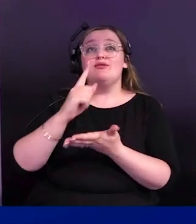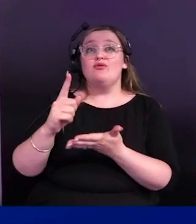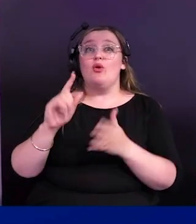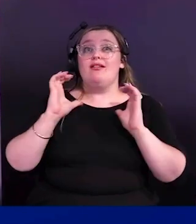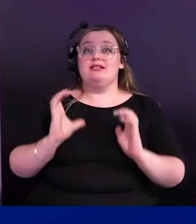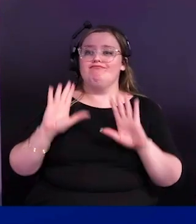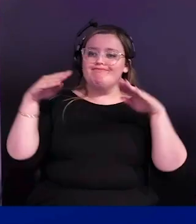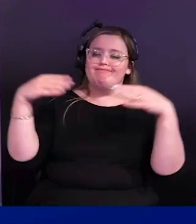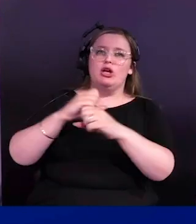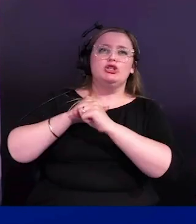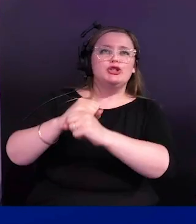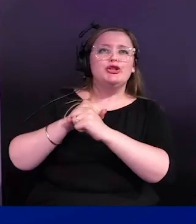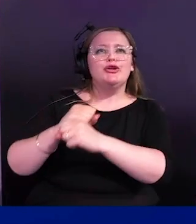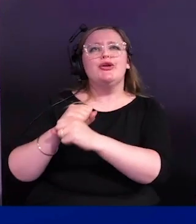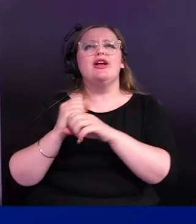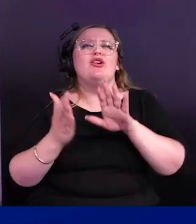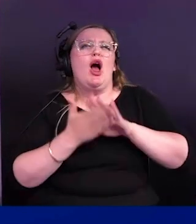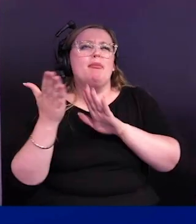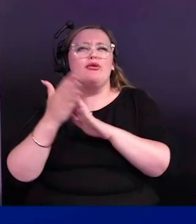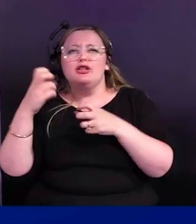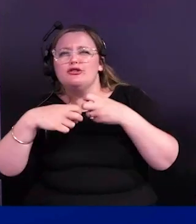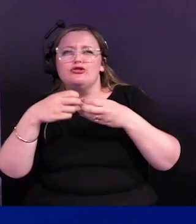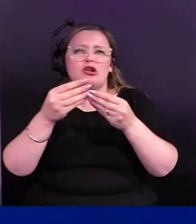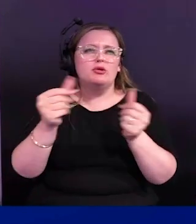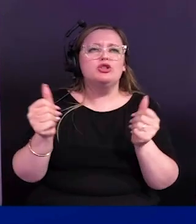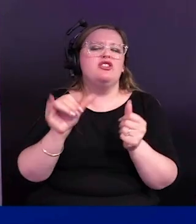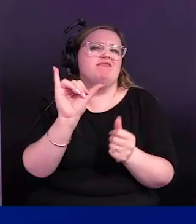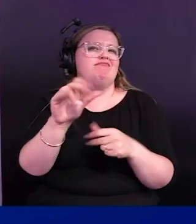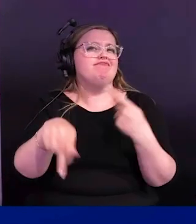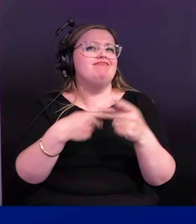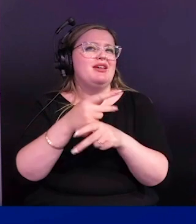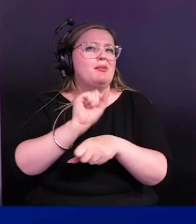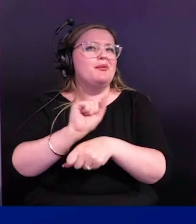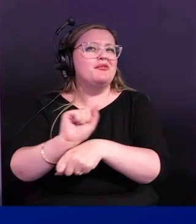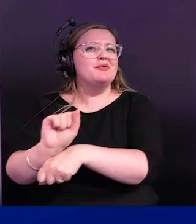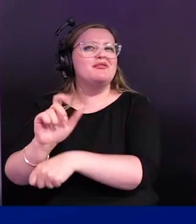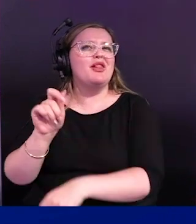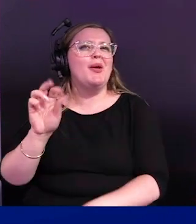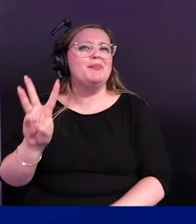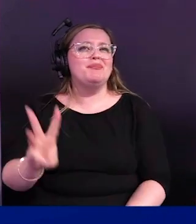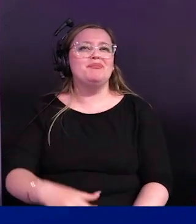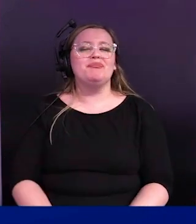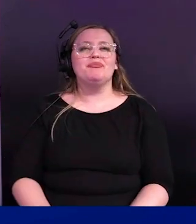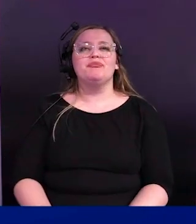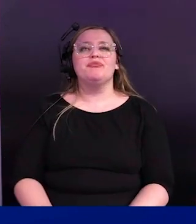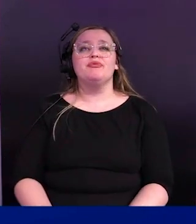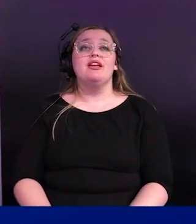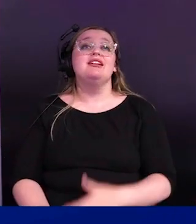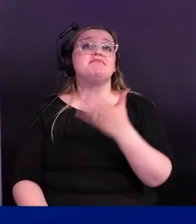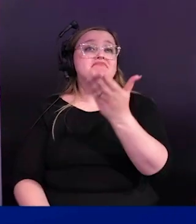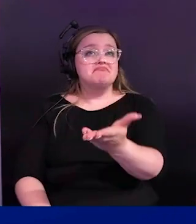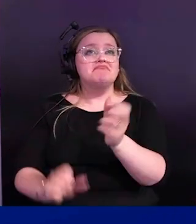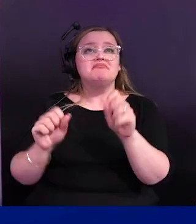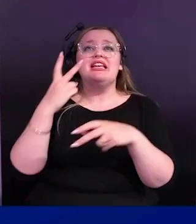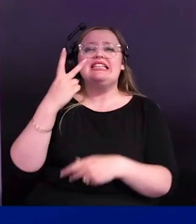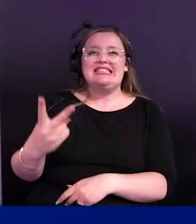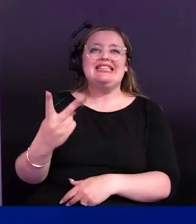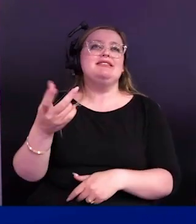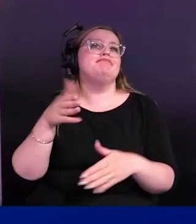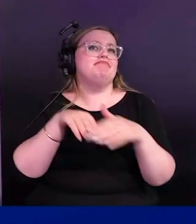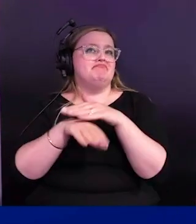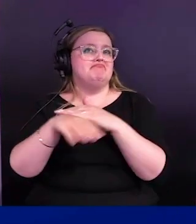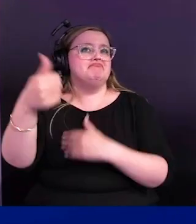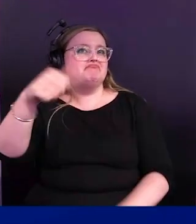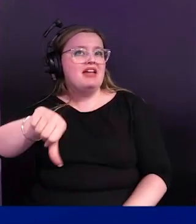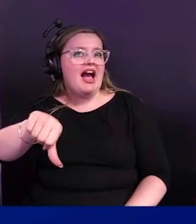customers, for operational troubleshooting, those types of workflows. So here we can see where you're getting access denied, what